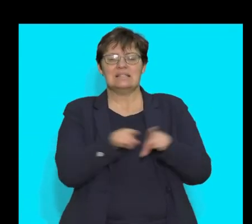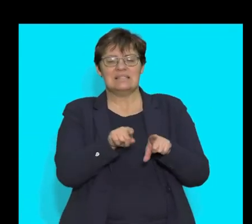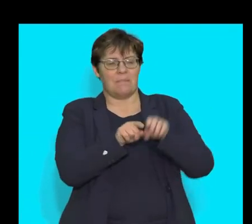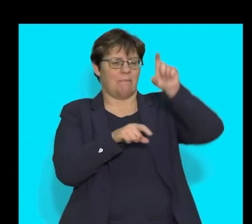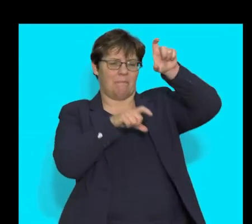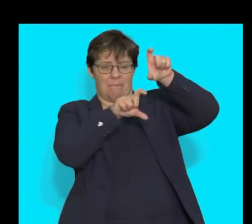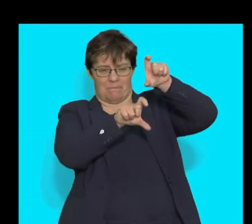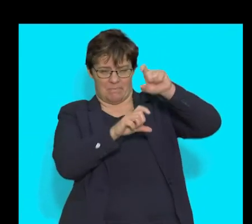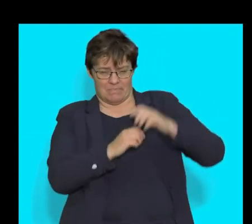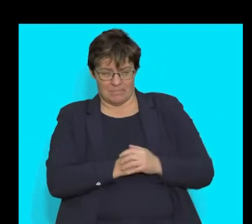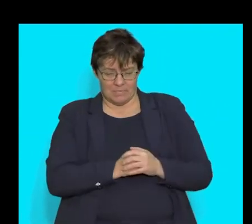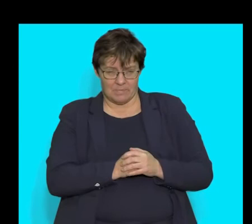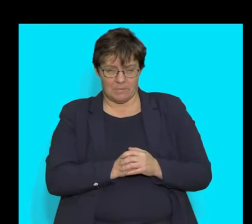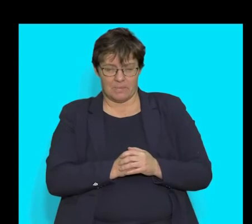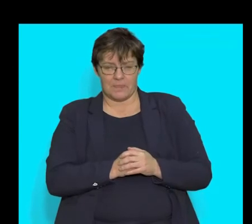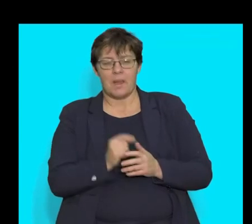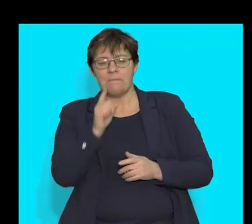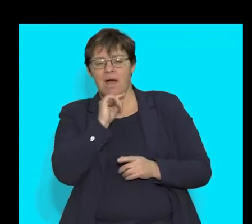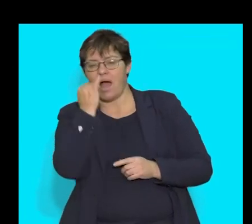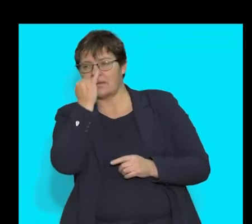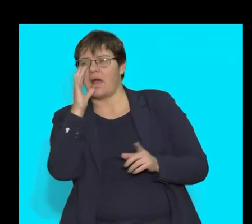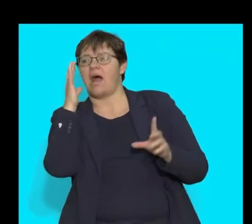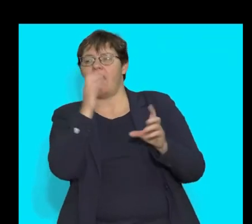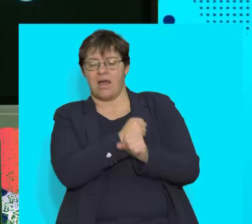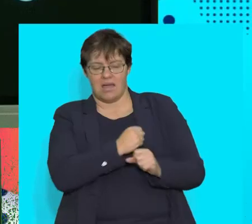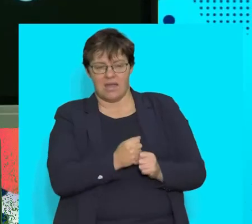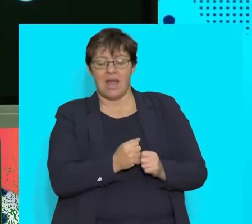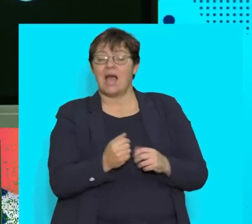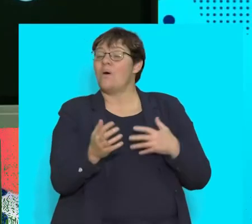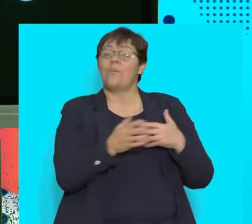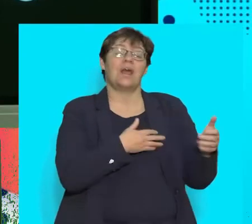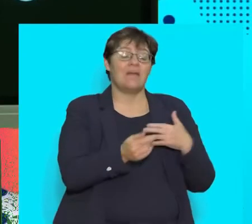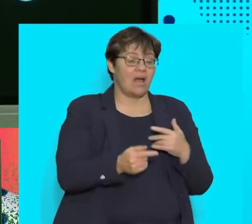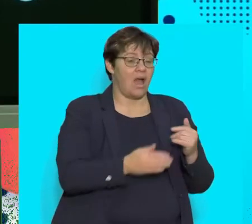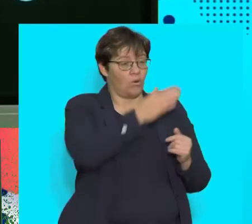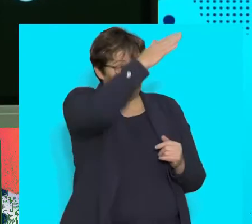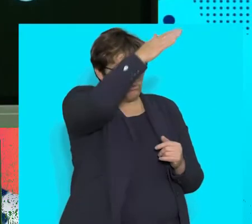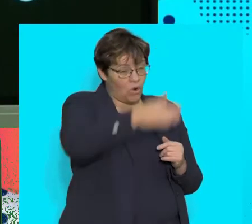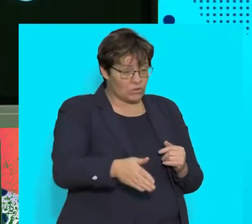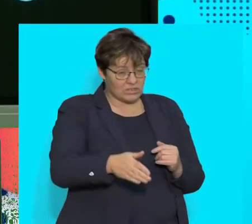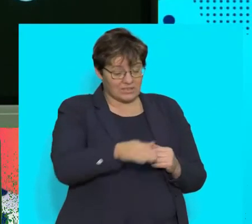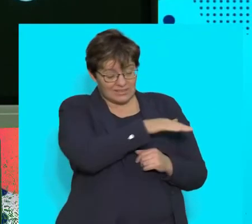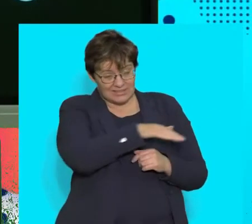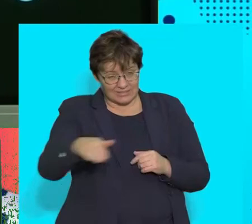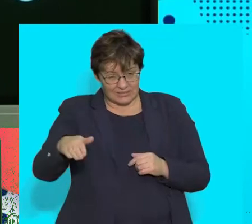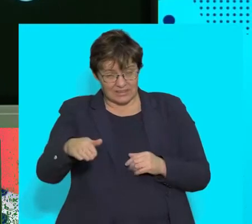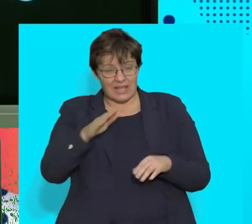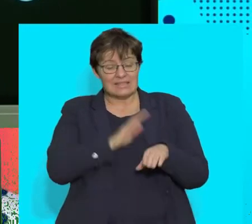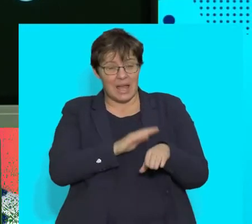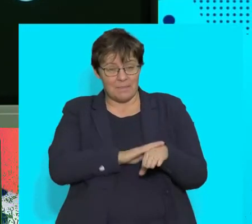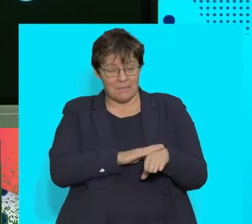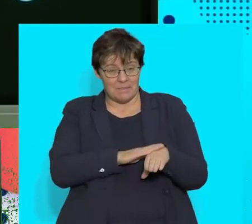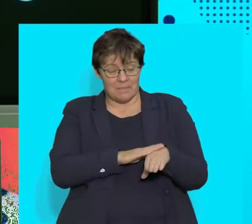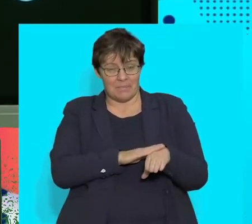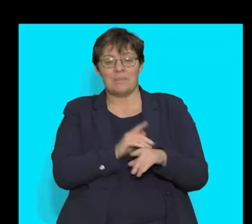been symmetrical, but it gives you the idea. Whenever it crosses the axis, this time axis, that was